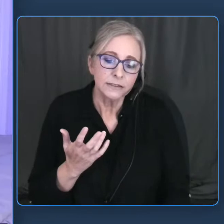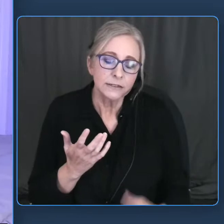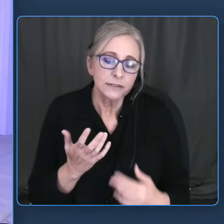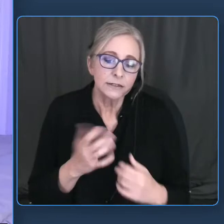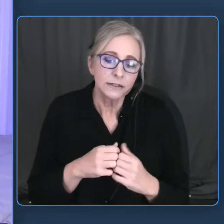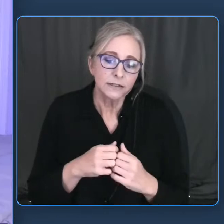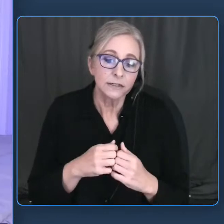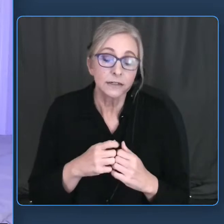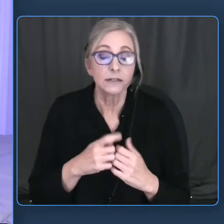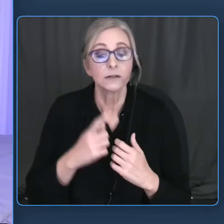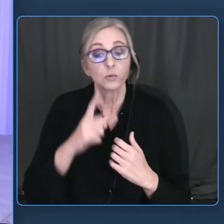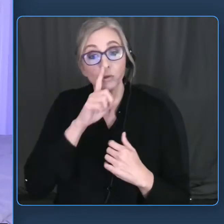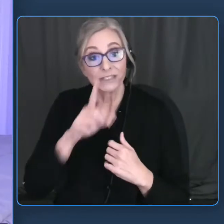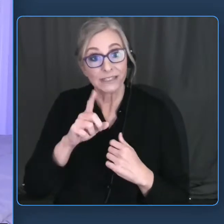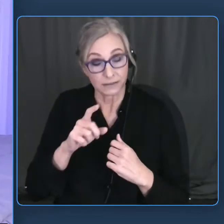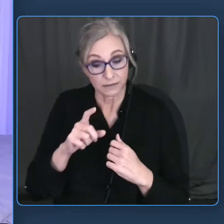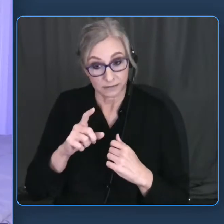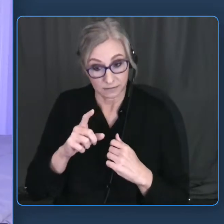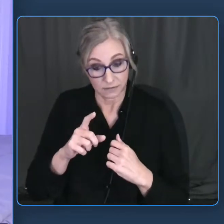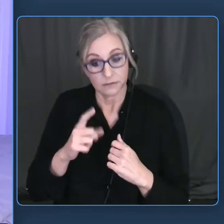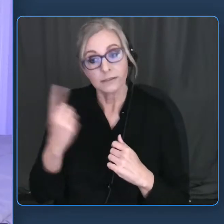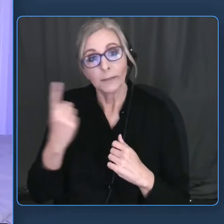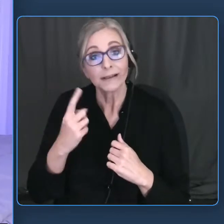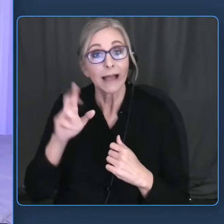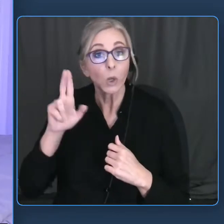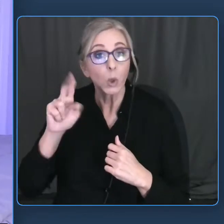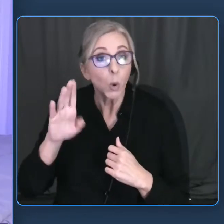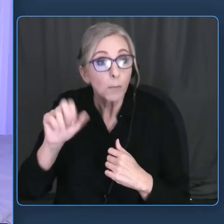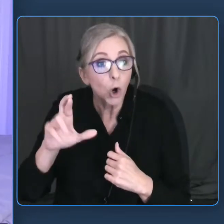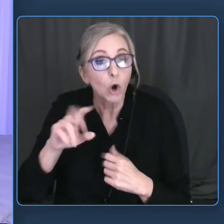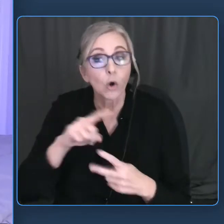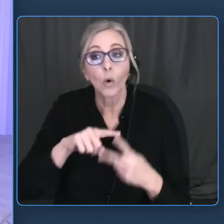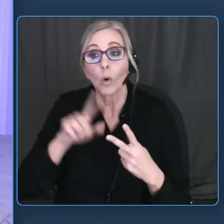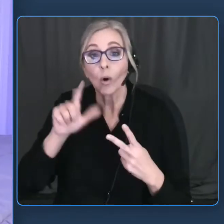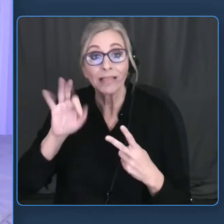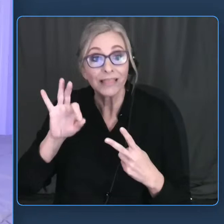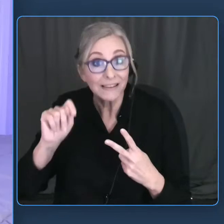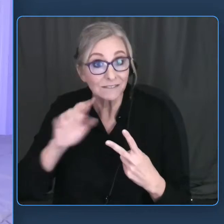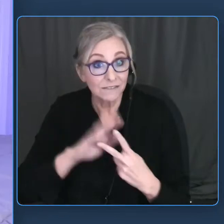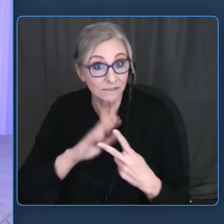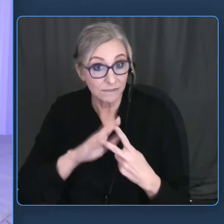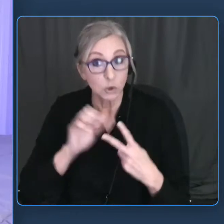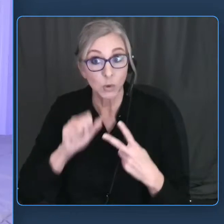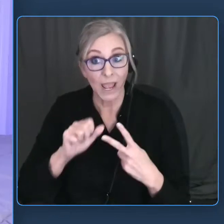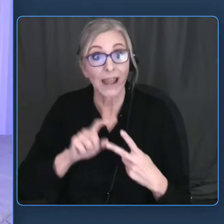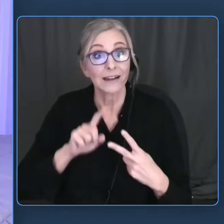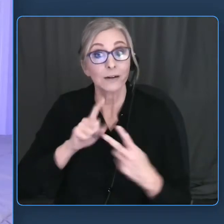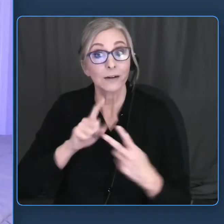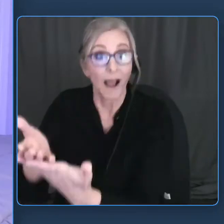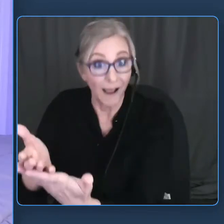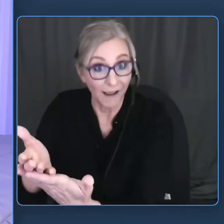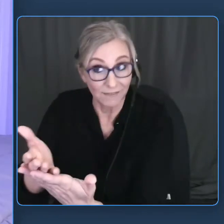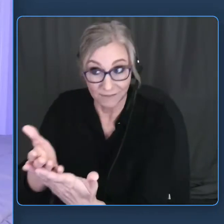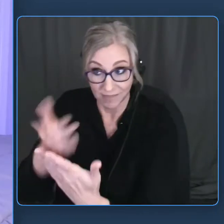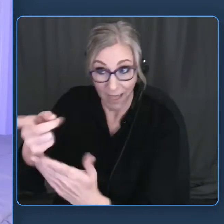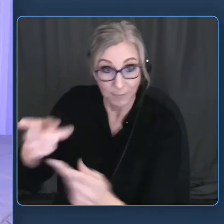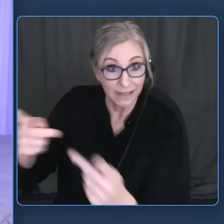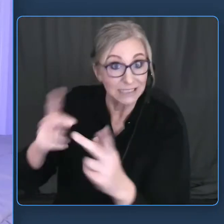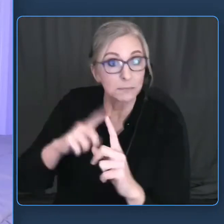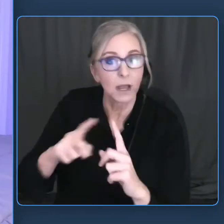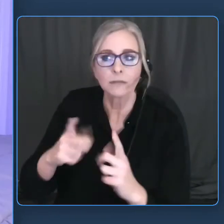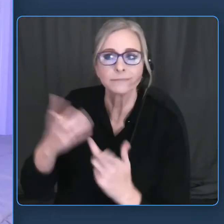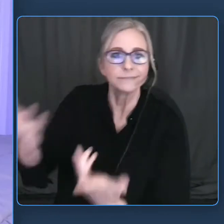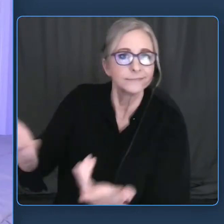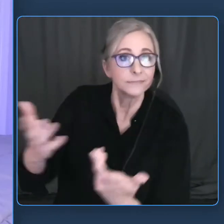the performance of having something like Uber or Lyft, where you could get to places, but at the same time,